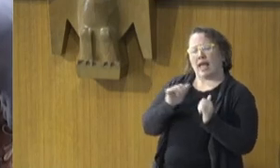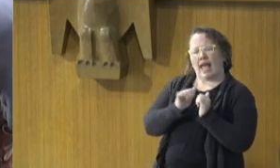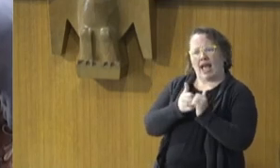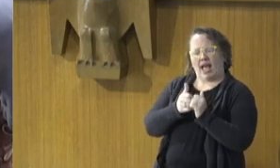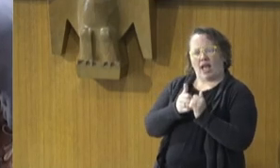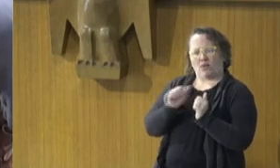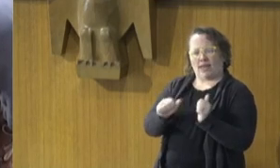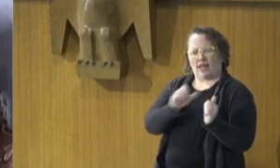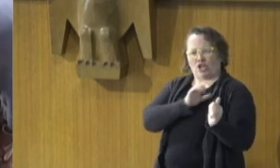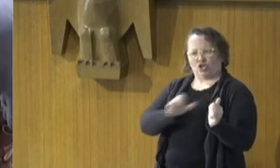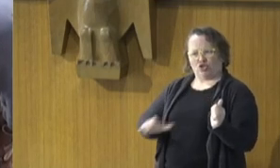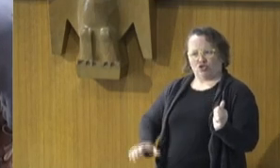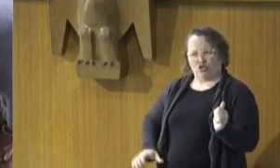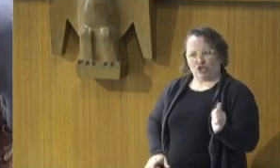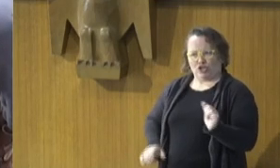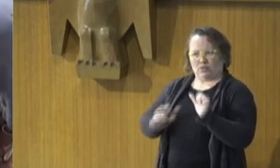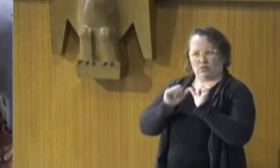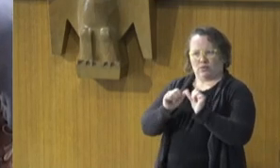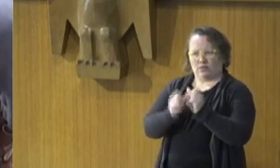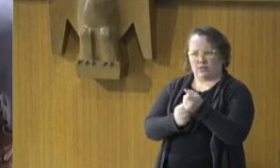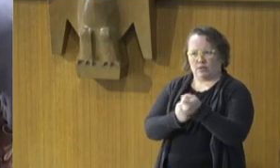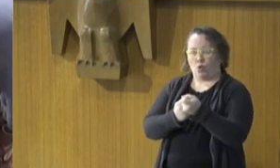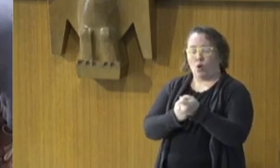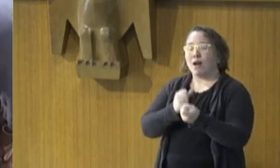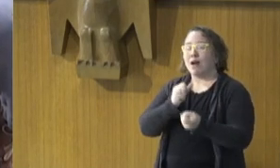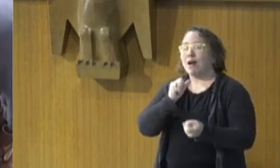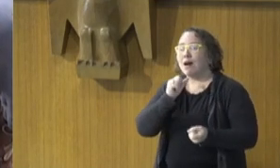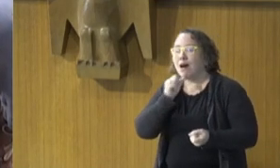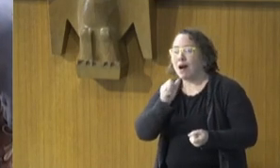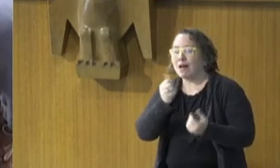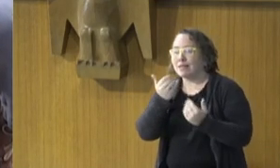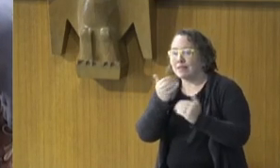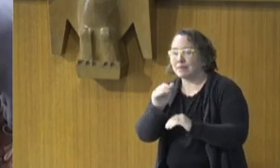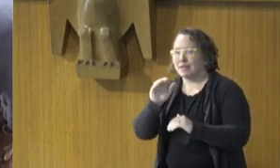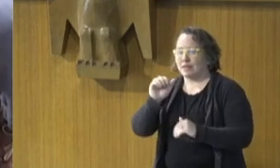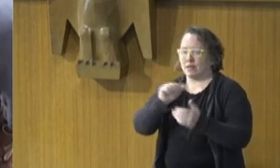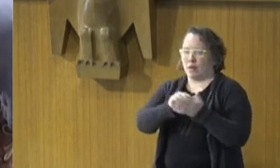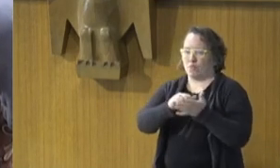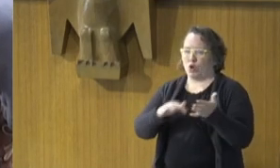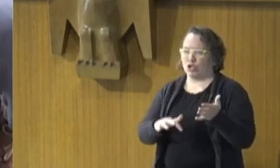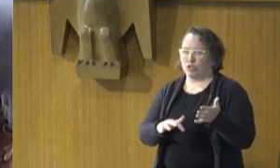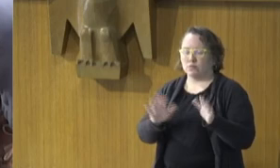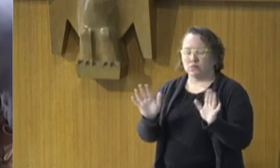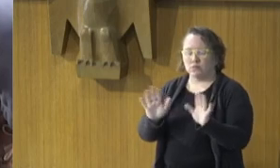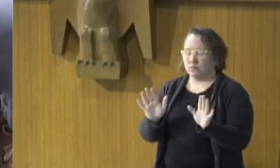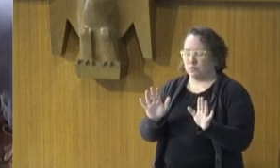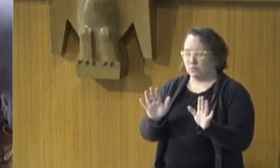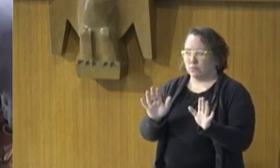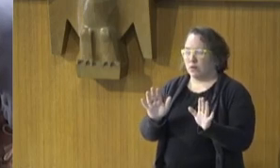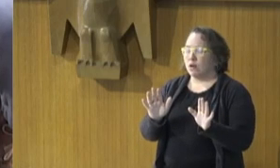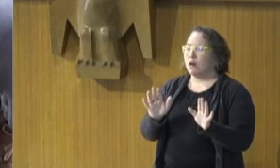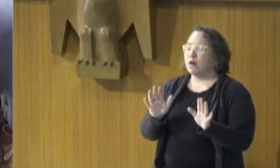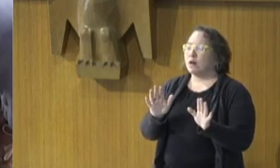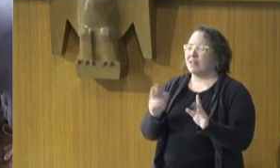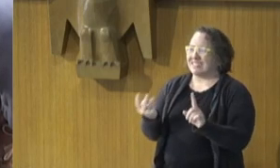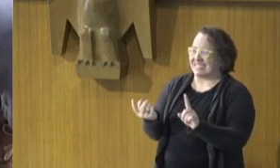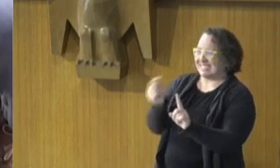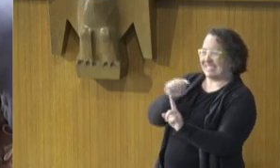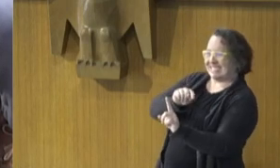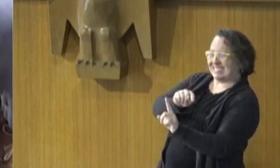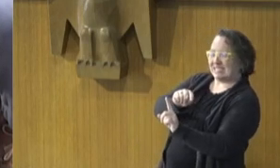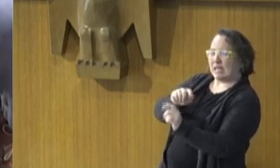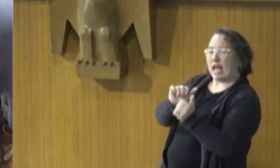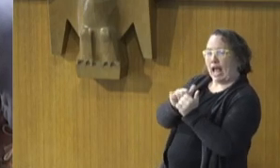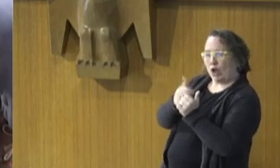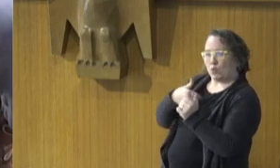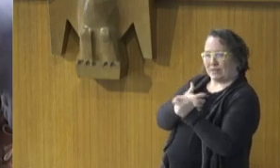support unlimited abortion? That's not necessarily what the conversation's about. The conversation is about how can we support women making choices over their own